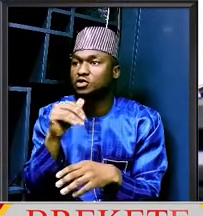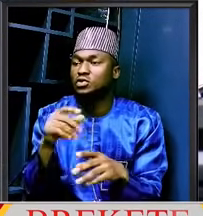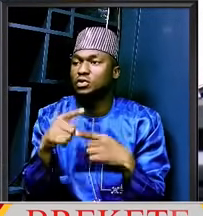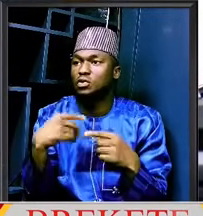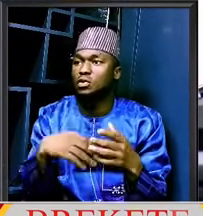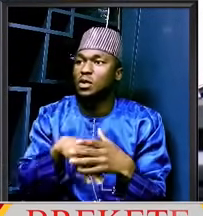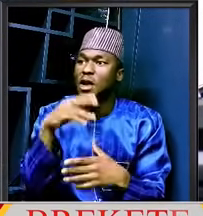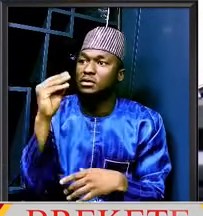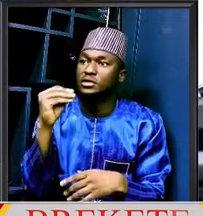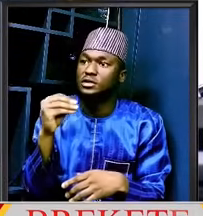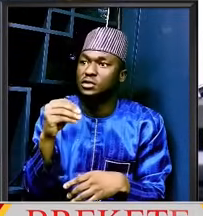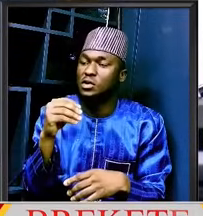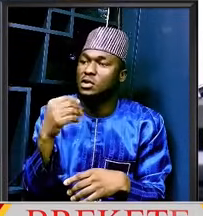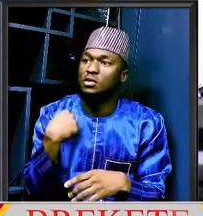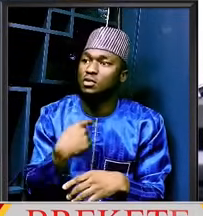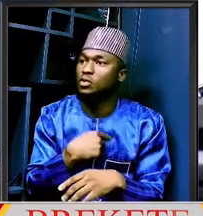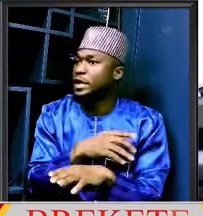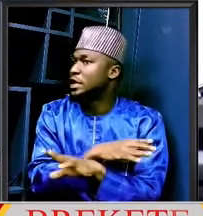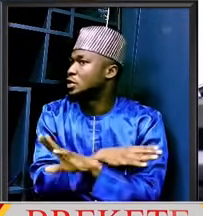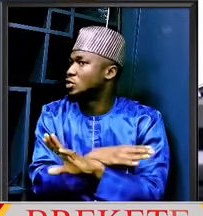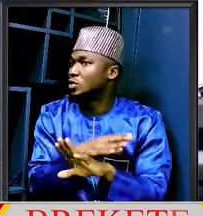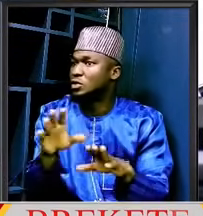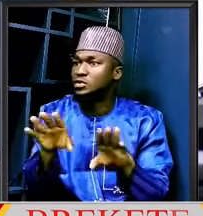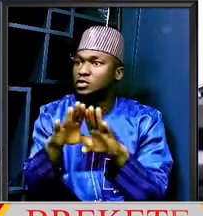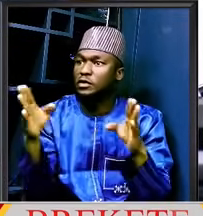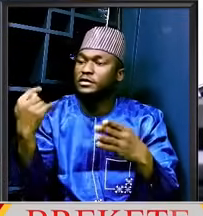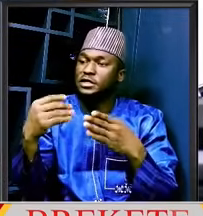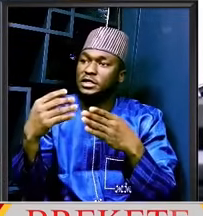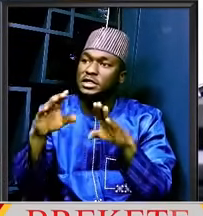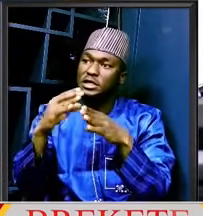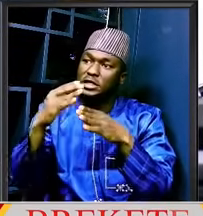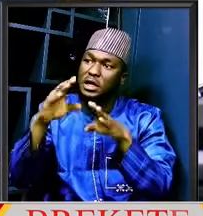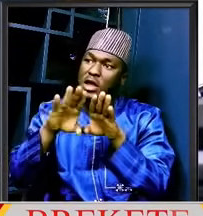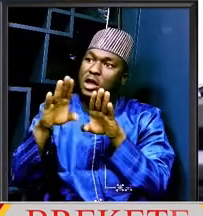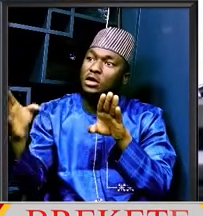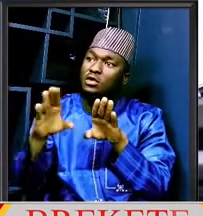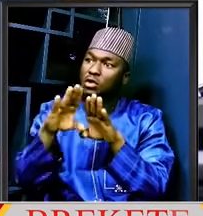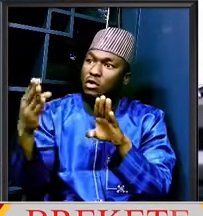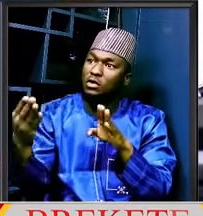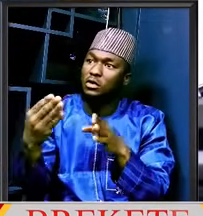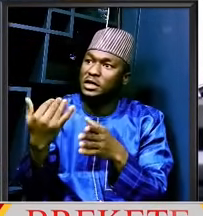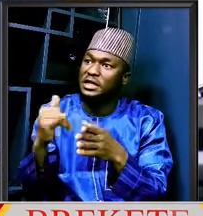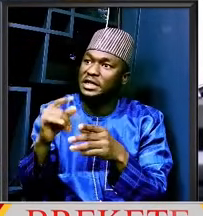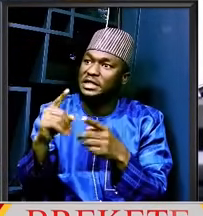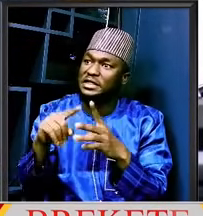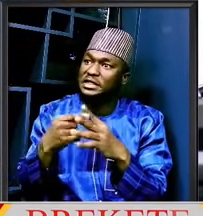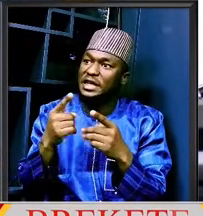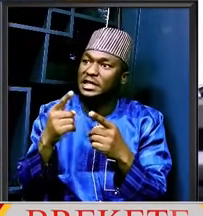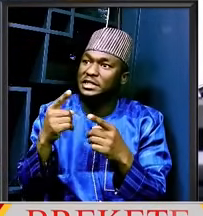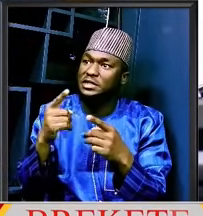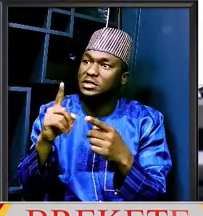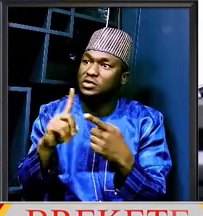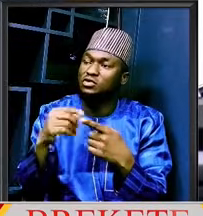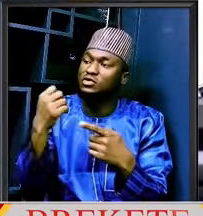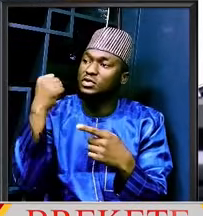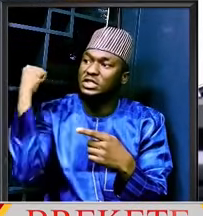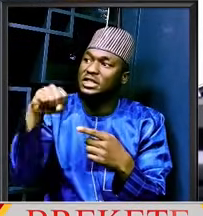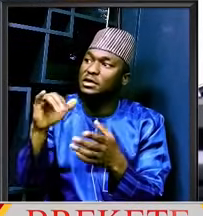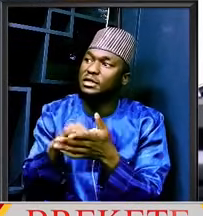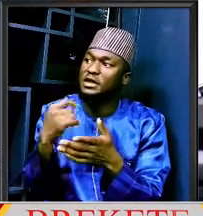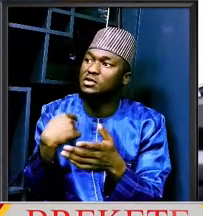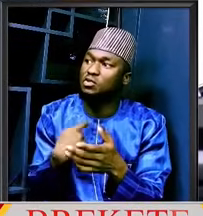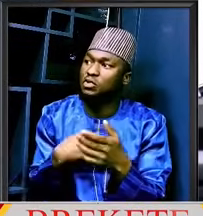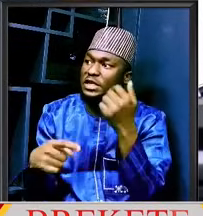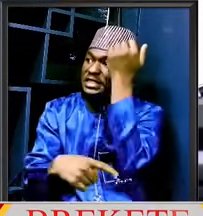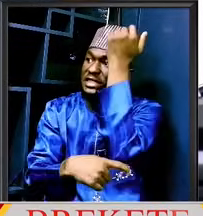up. We didn't open the door. My brother, they're now still shouting in the house that they are going to finish us, that we kidnapped their son. They did not